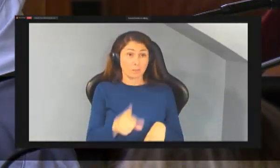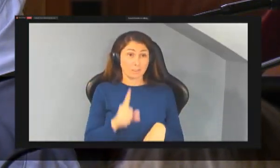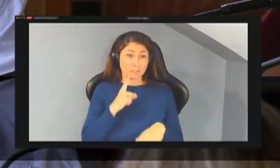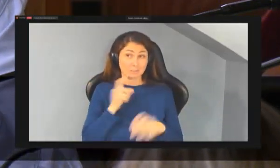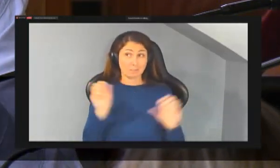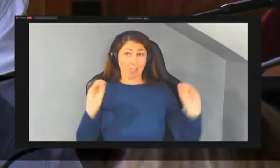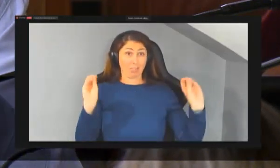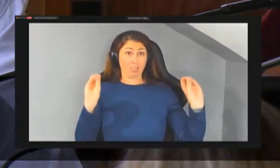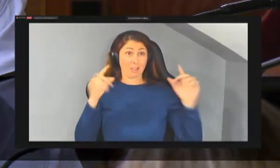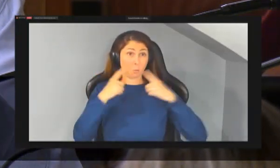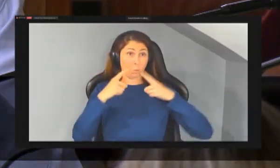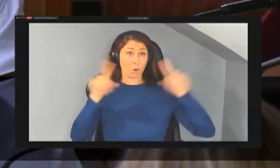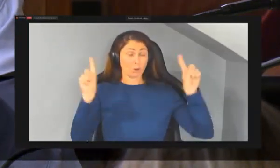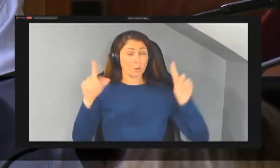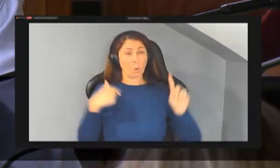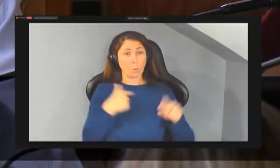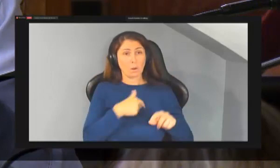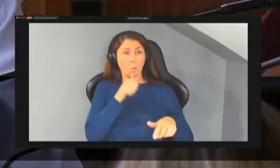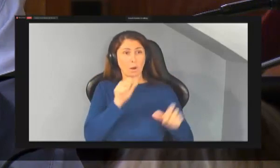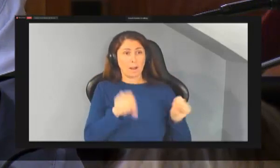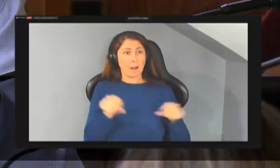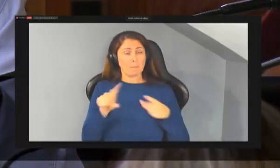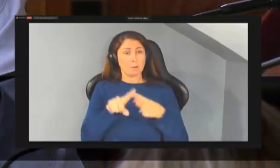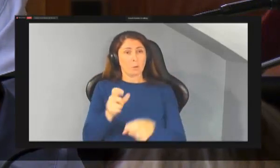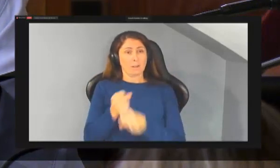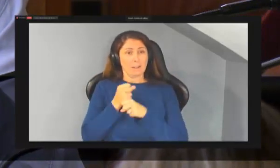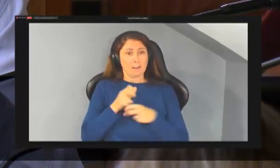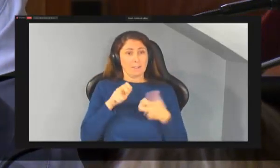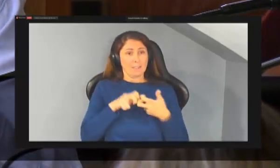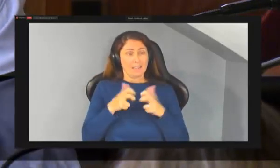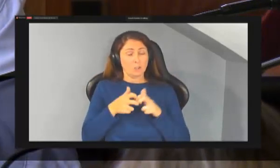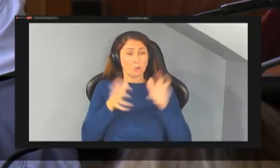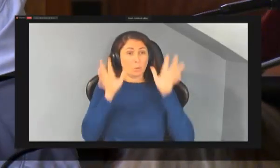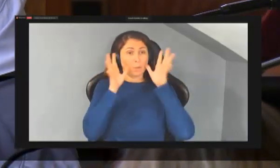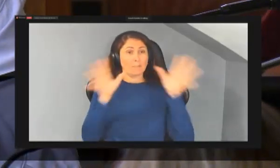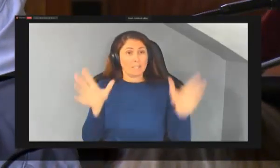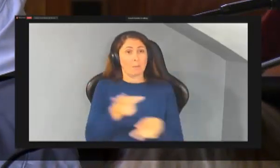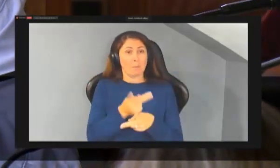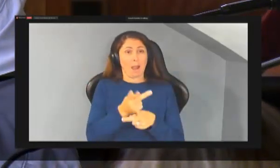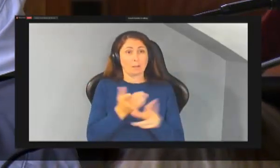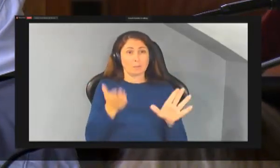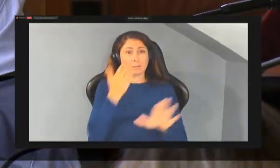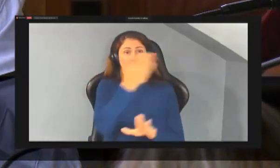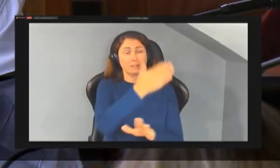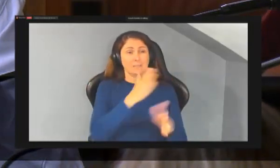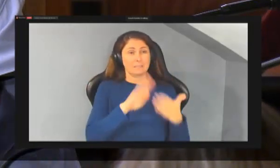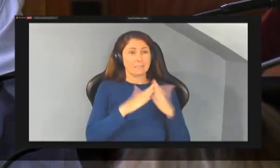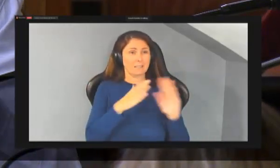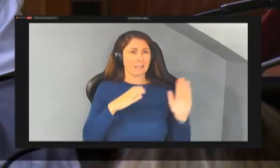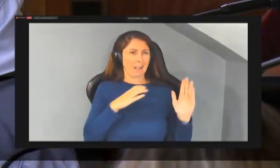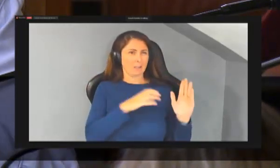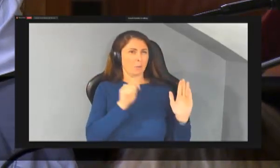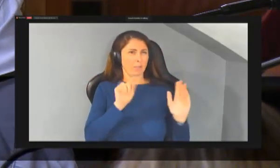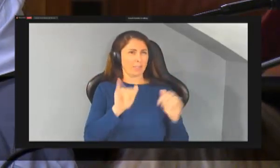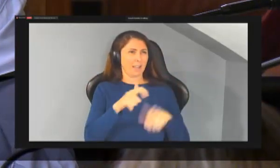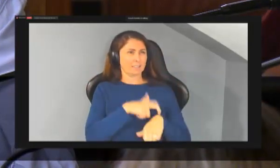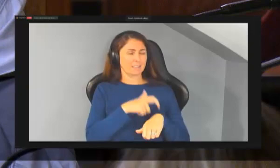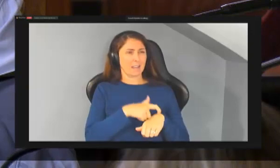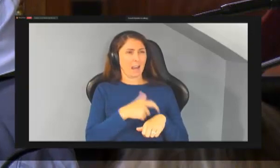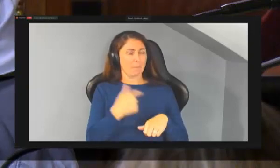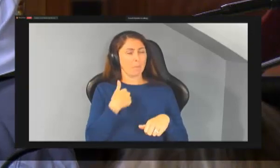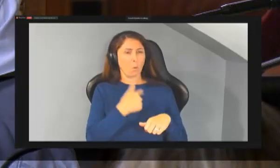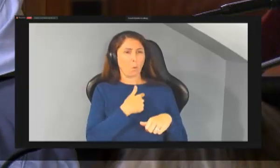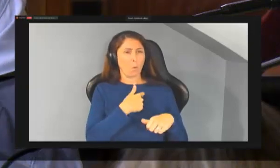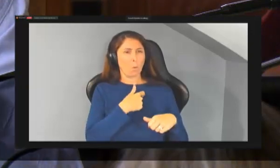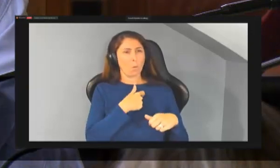And we weren't able to get the issue of deer management to city council at that time. We were kind of shut off before we got to the